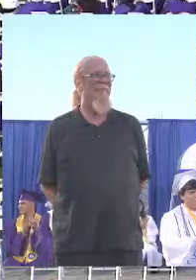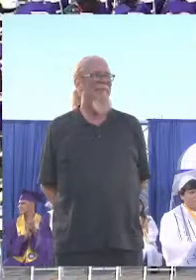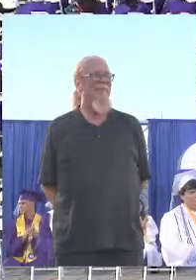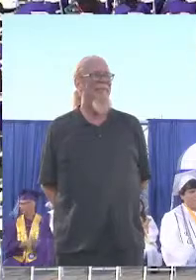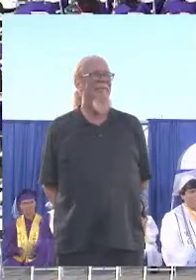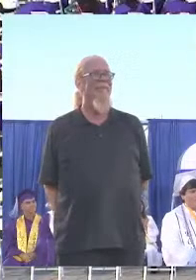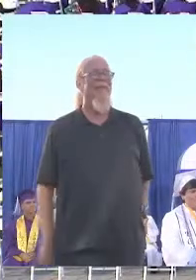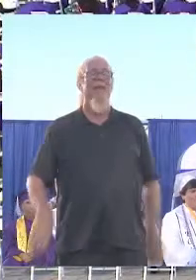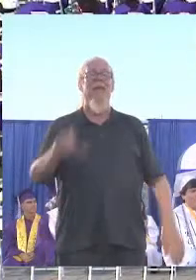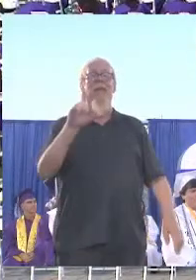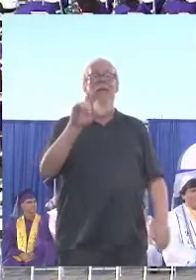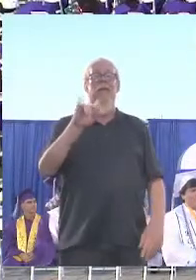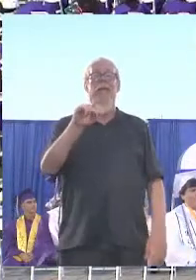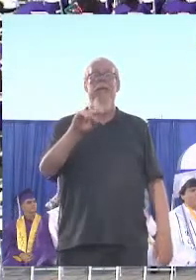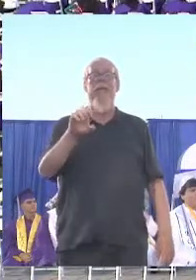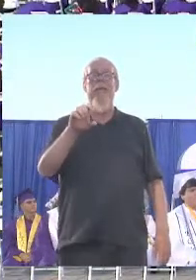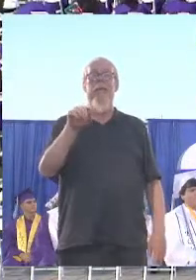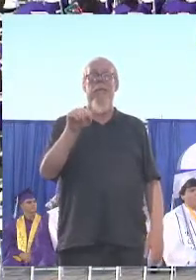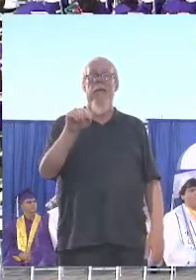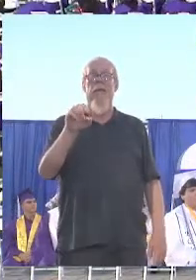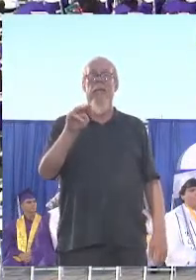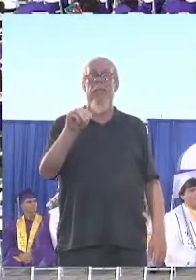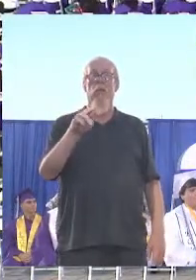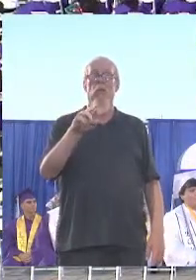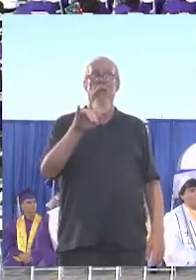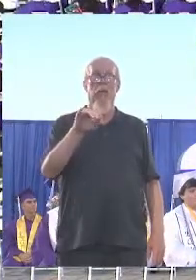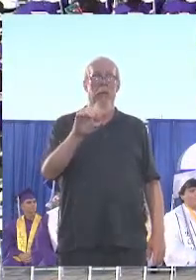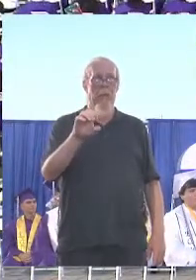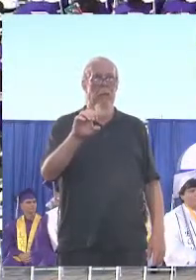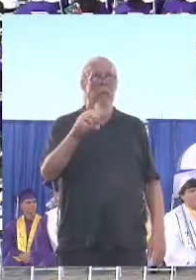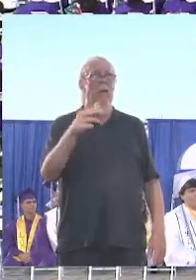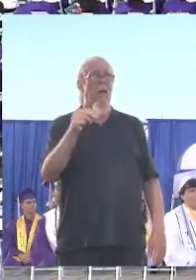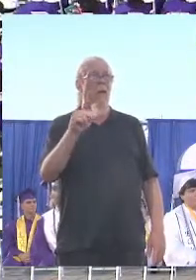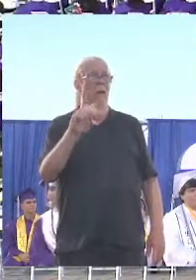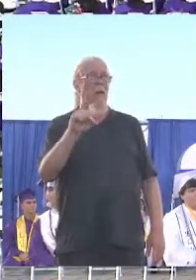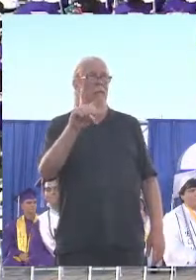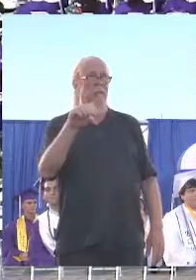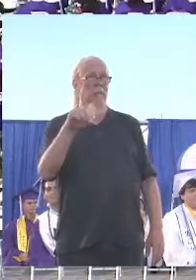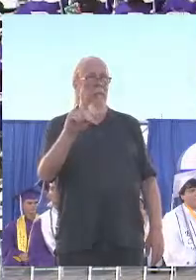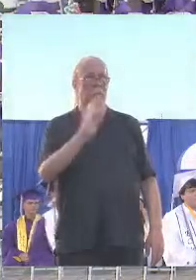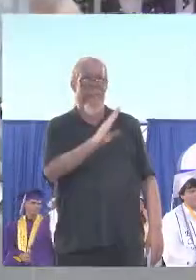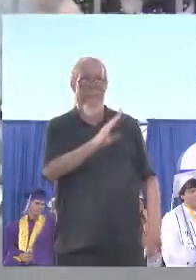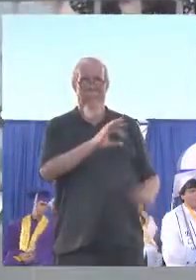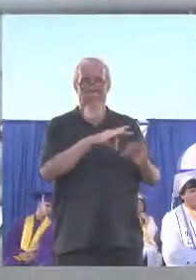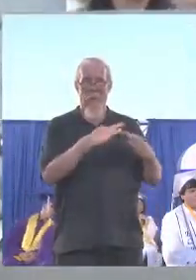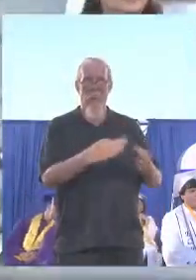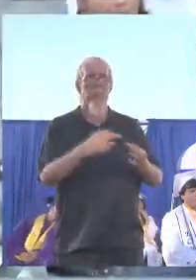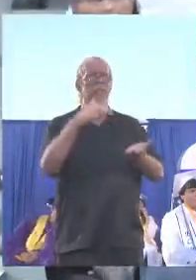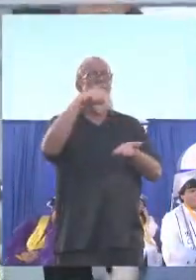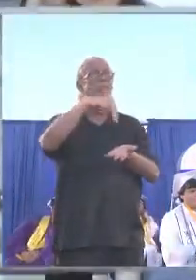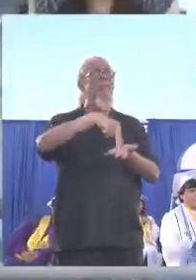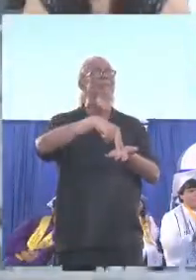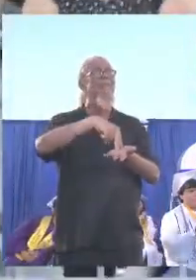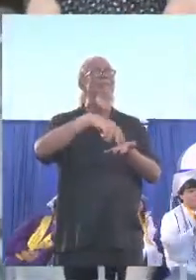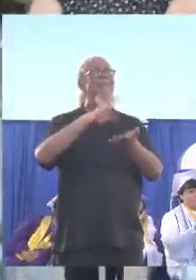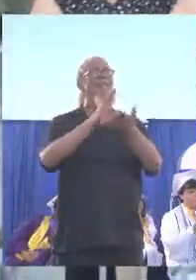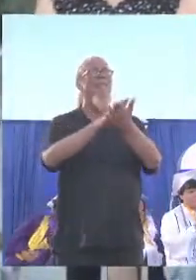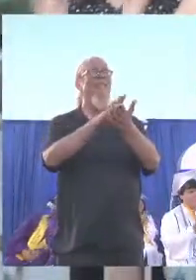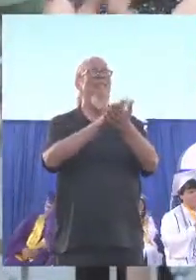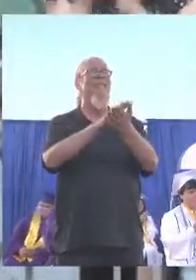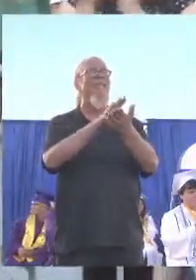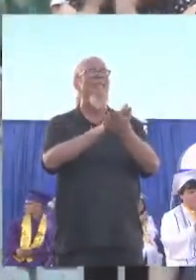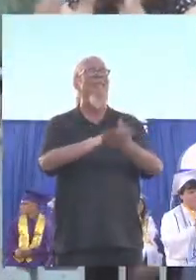Well, Lizette Marie Rebolloso Hansen's family, please stand and be recognized.